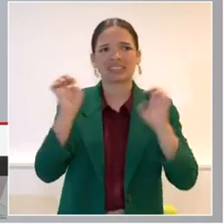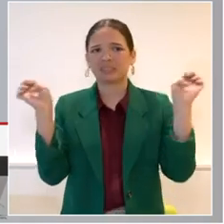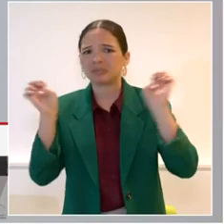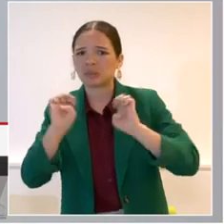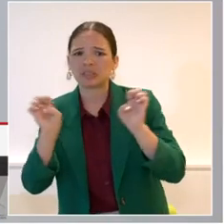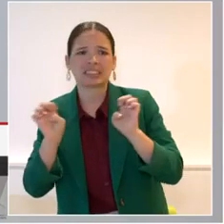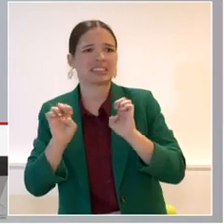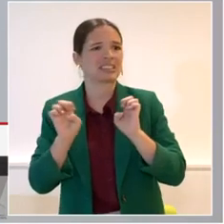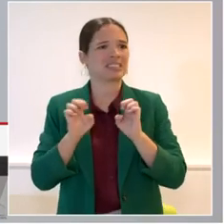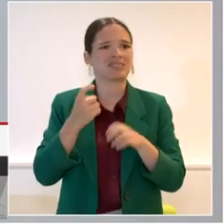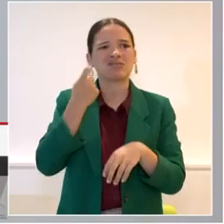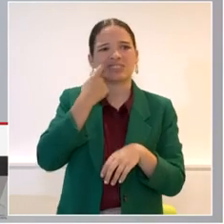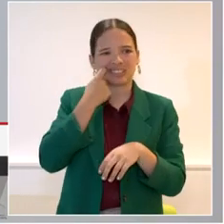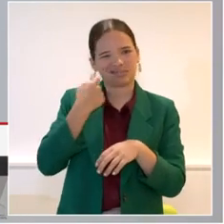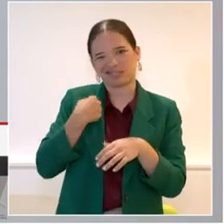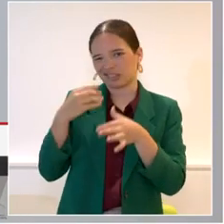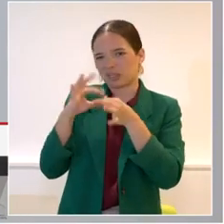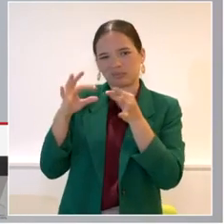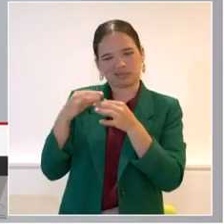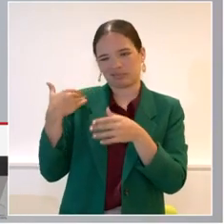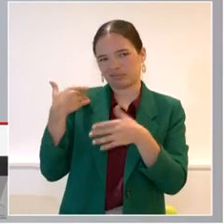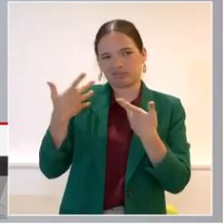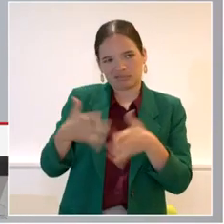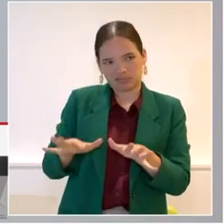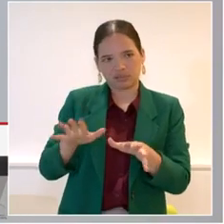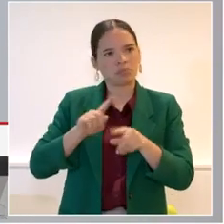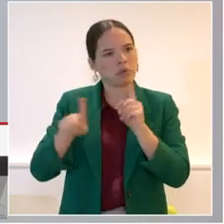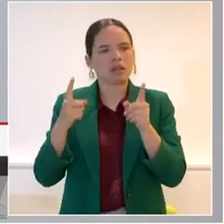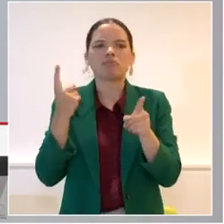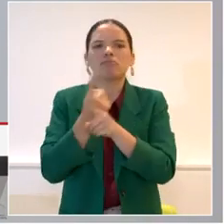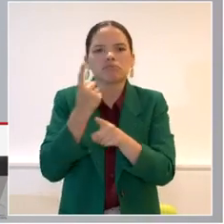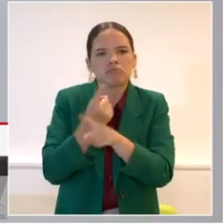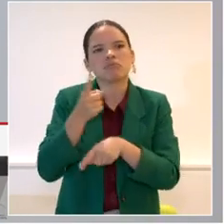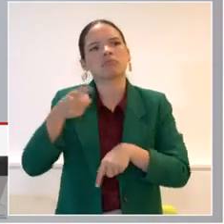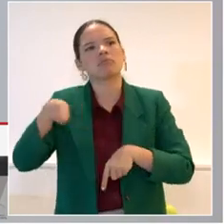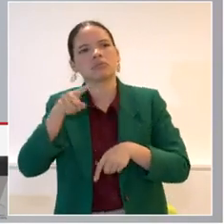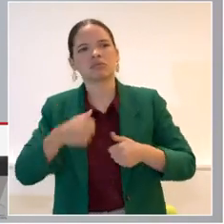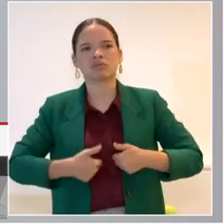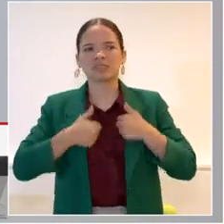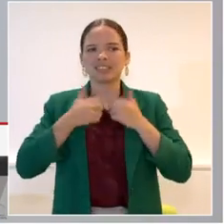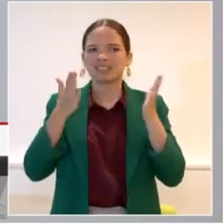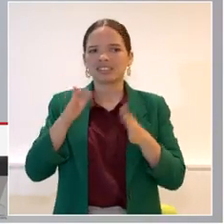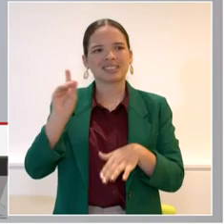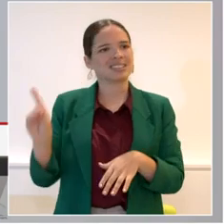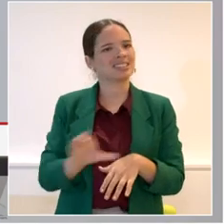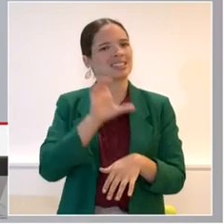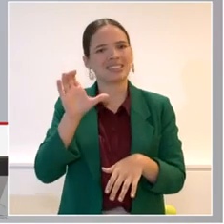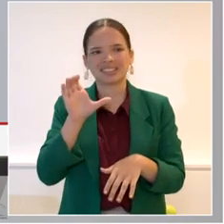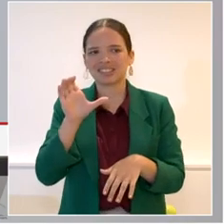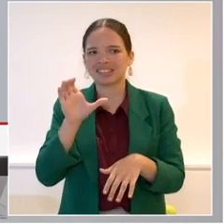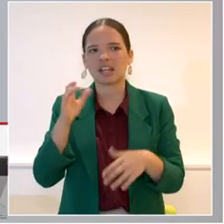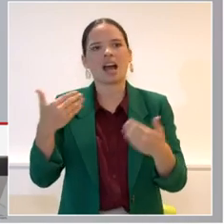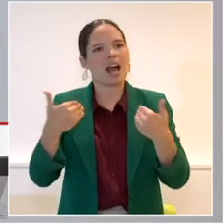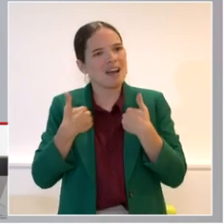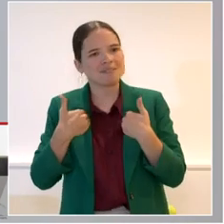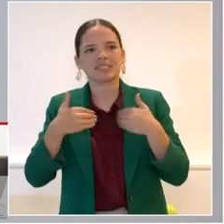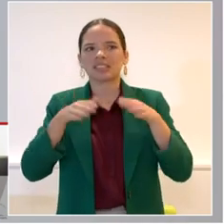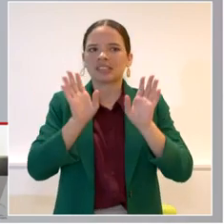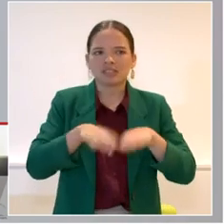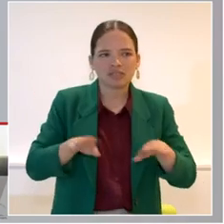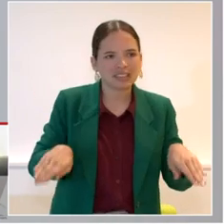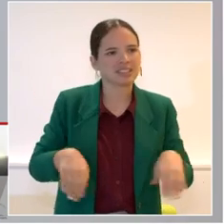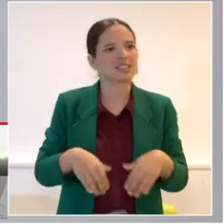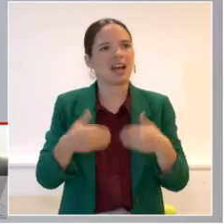And these are, regular people, DC residents, your sisters, brothers. They have kids, they have families, they have hopes, they have dreams, they